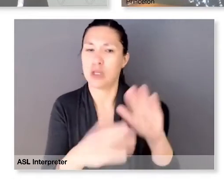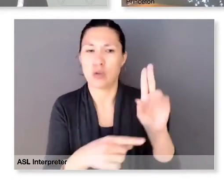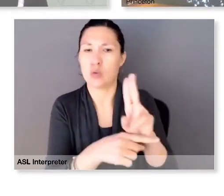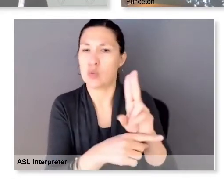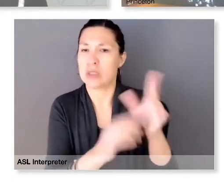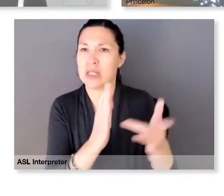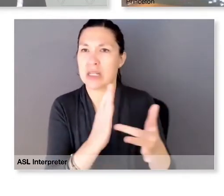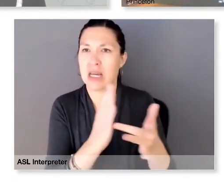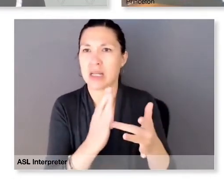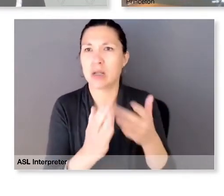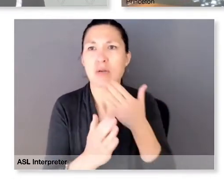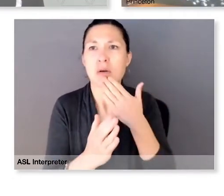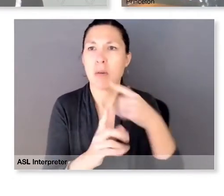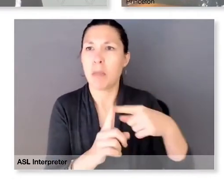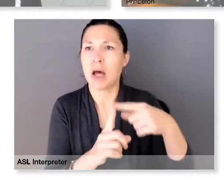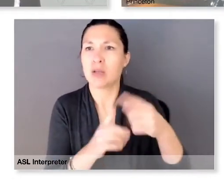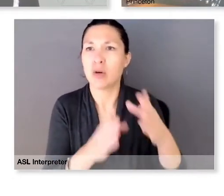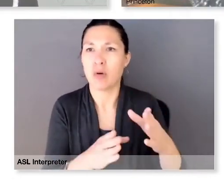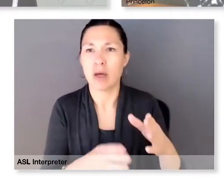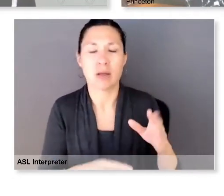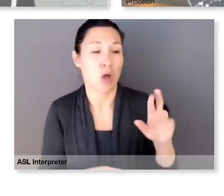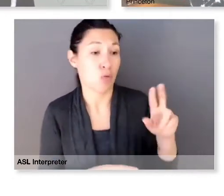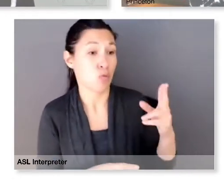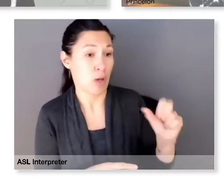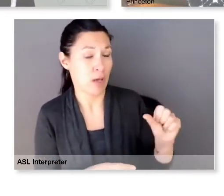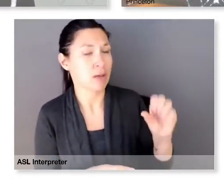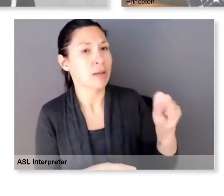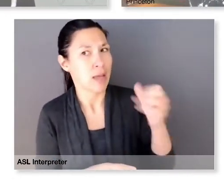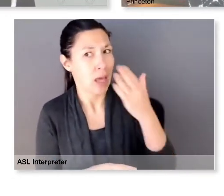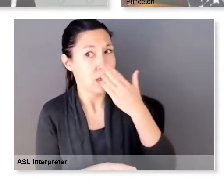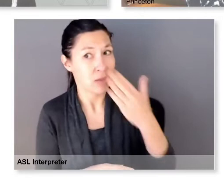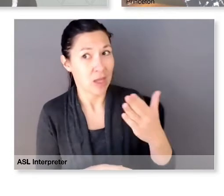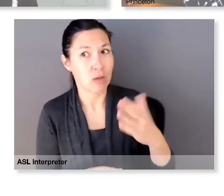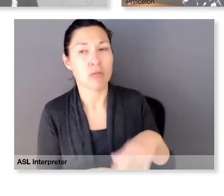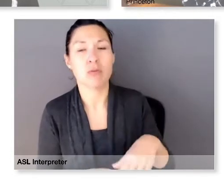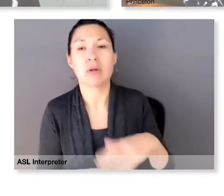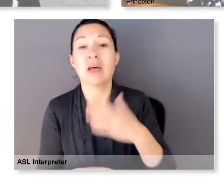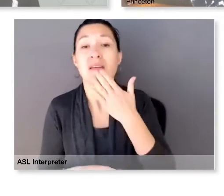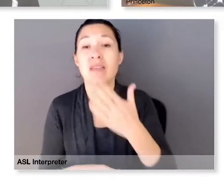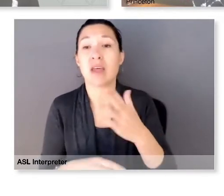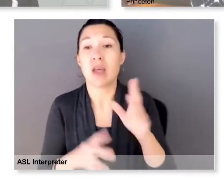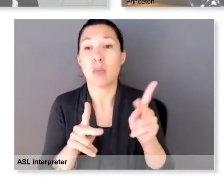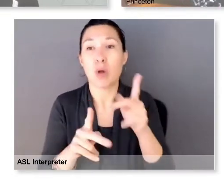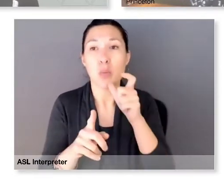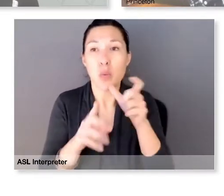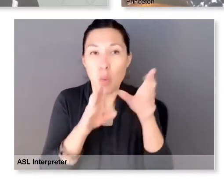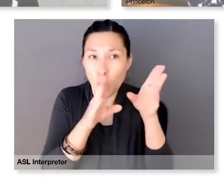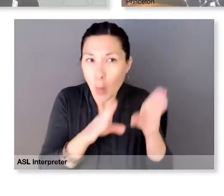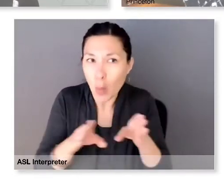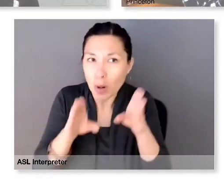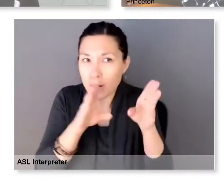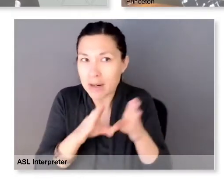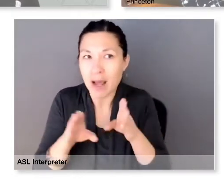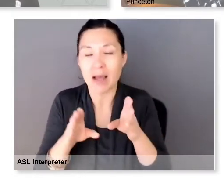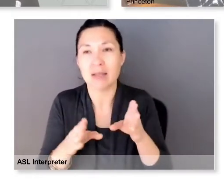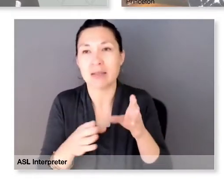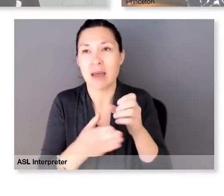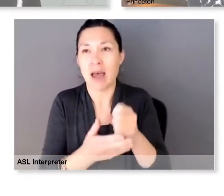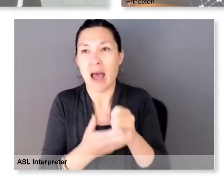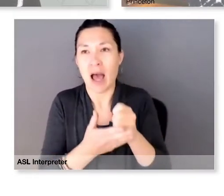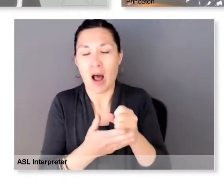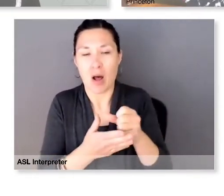Yeah, thank you so much, Fox. And thanks to all the organizers behind the screen helping us to convene in